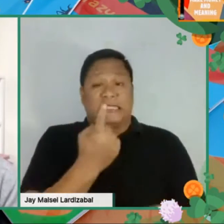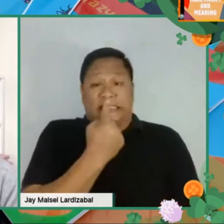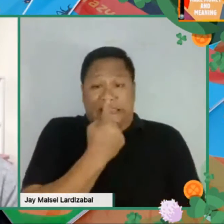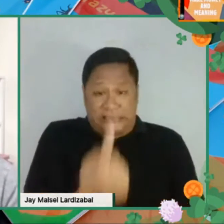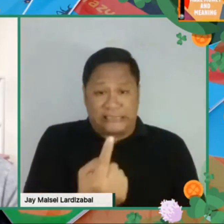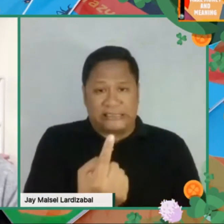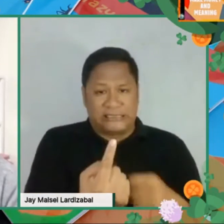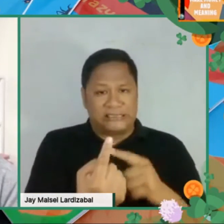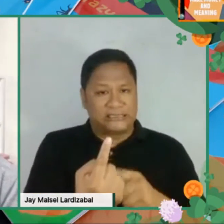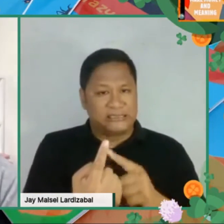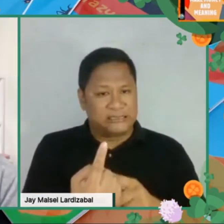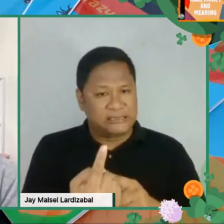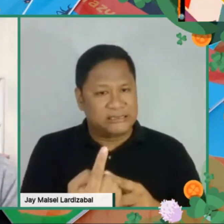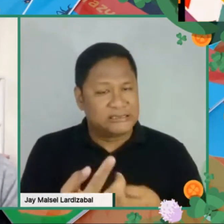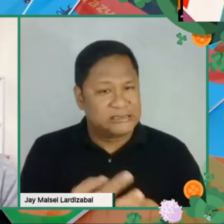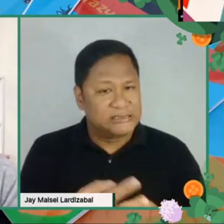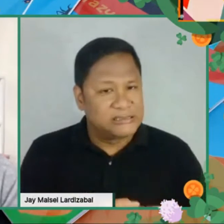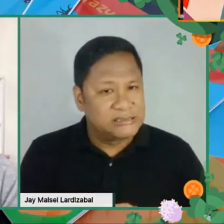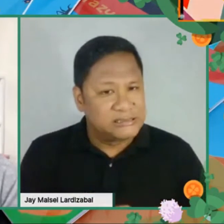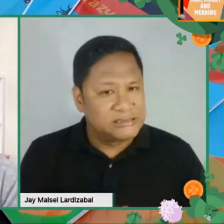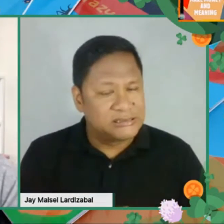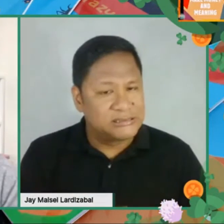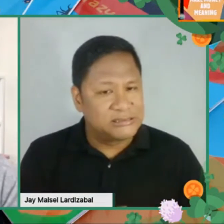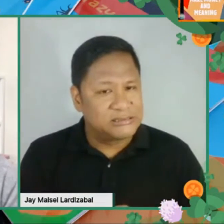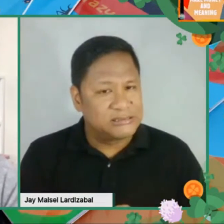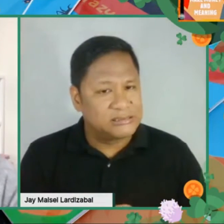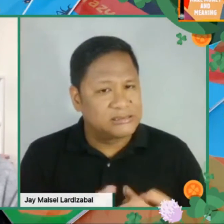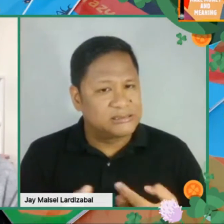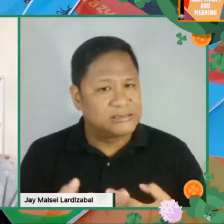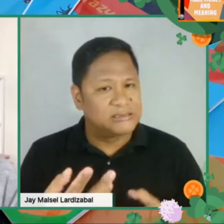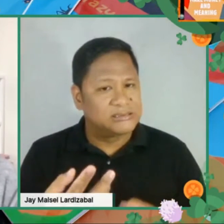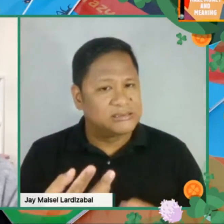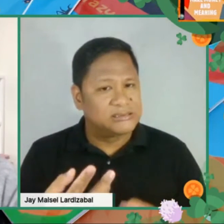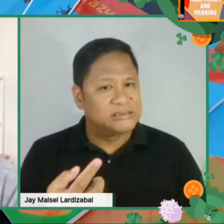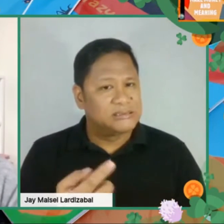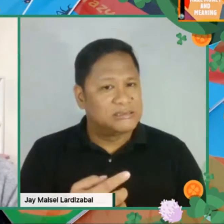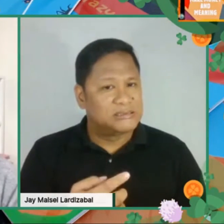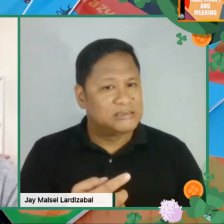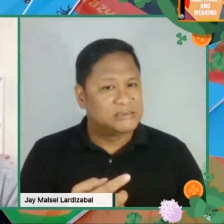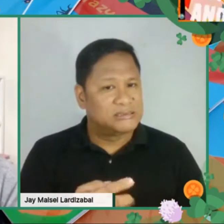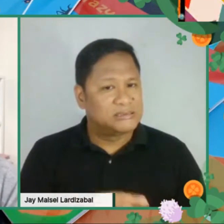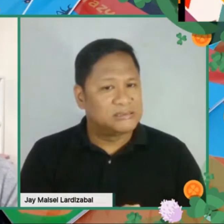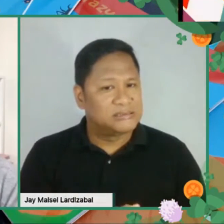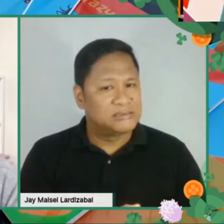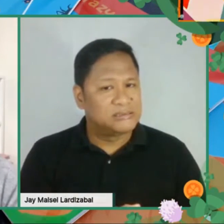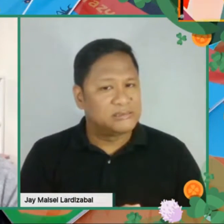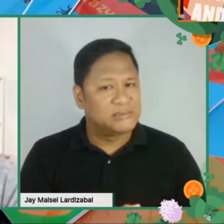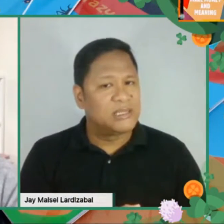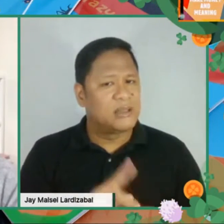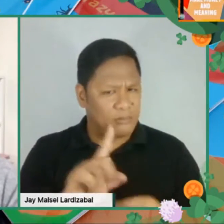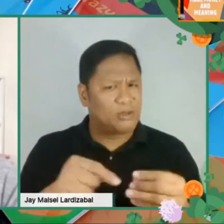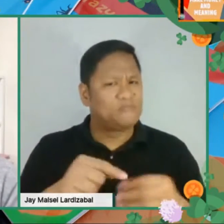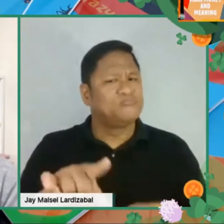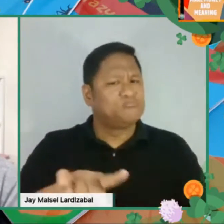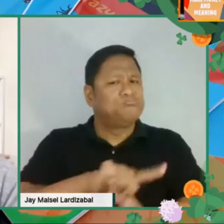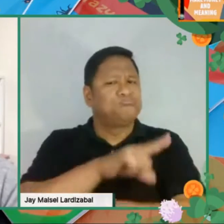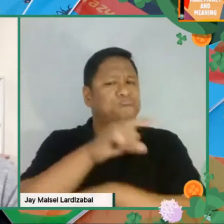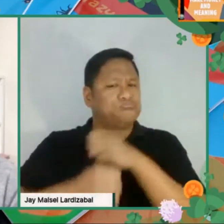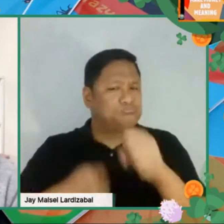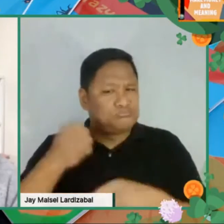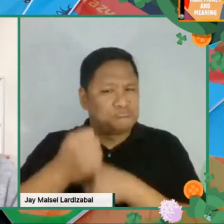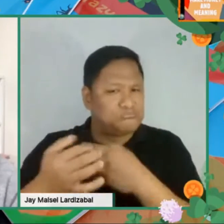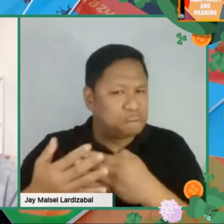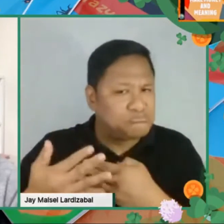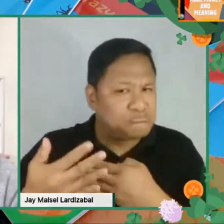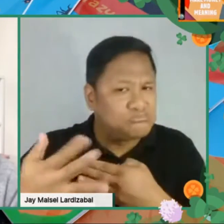I'm an introvert. So that's why it took me a long time before I